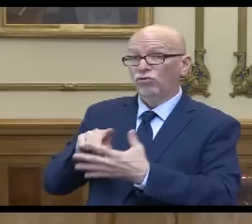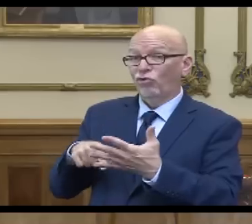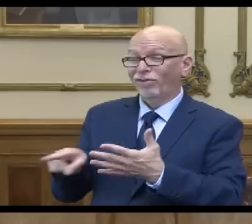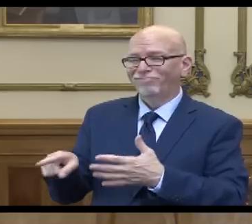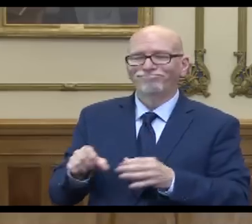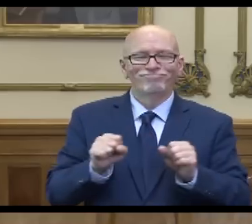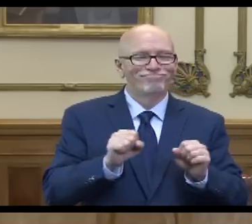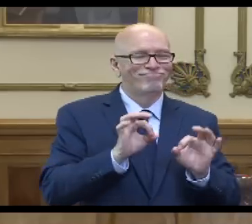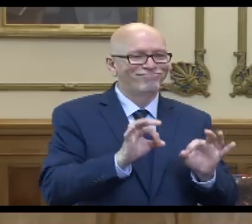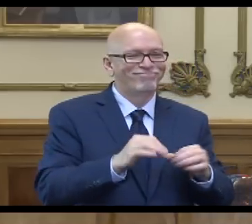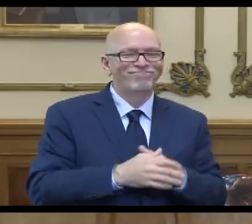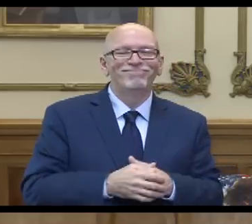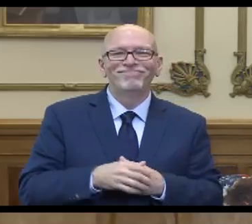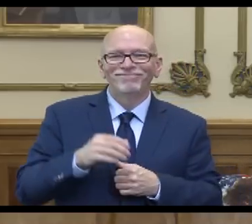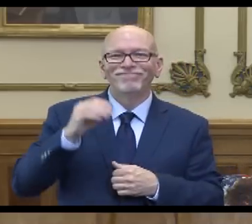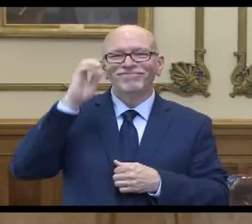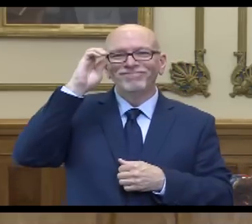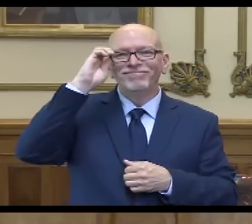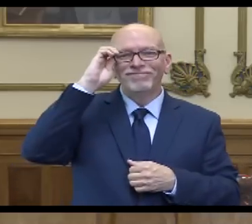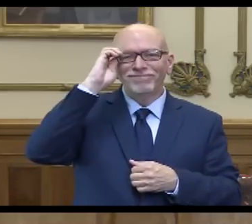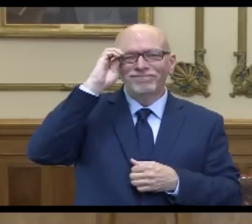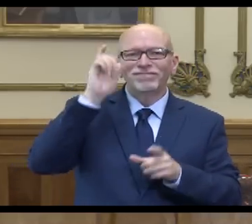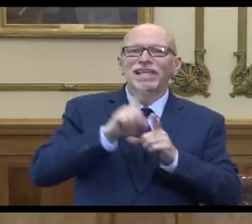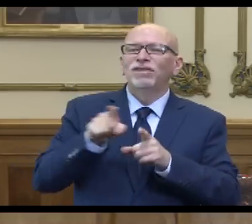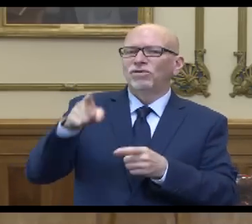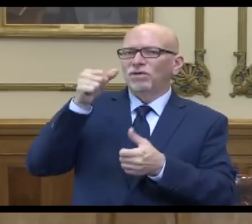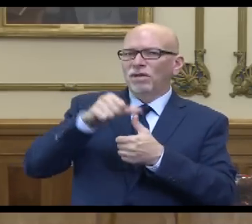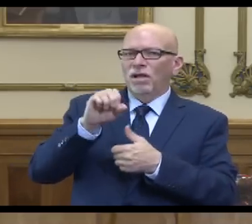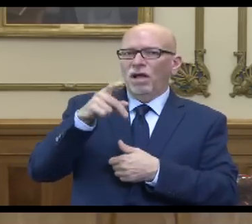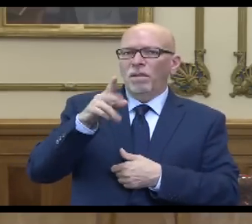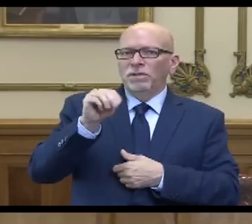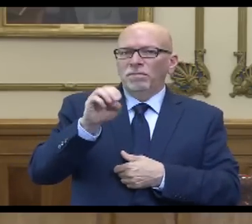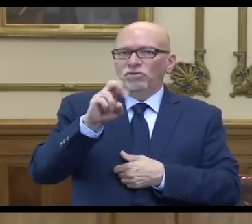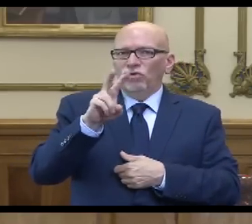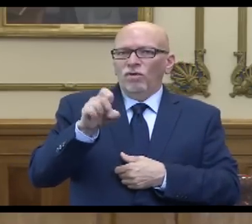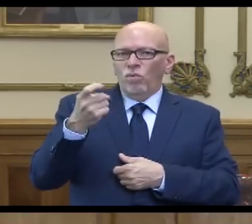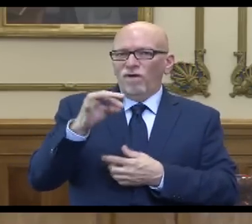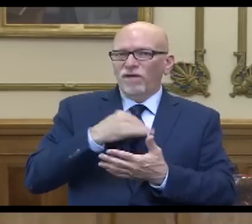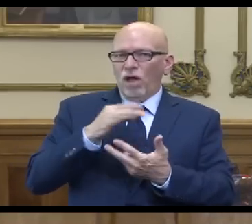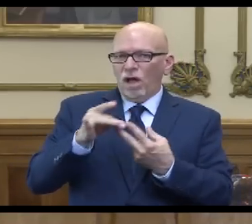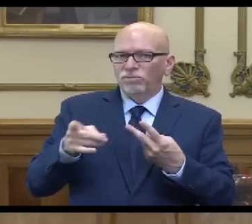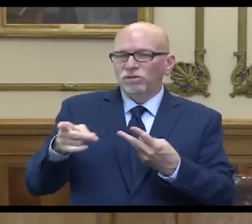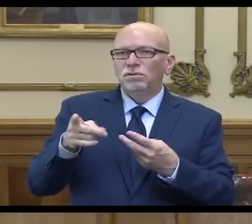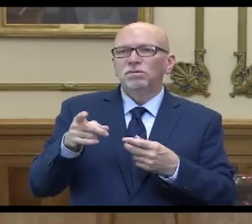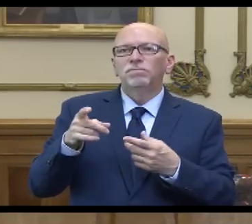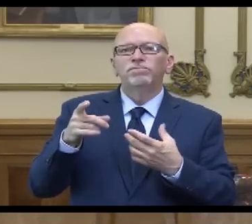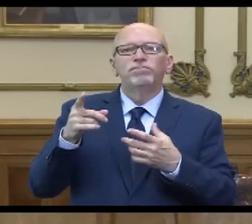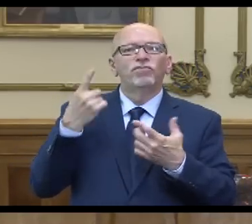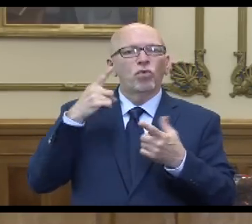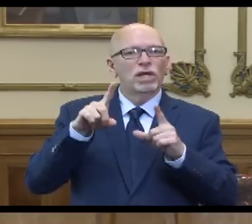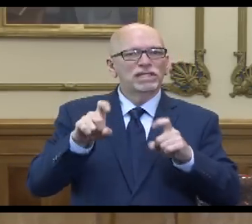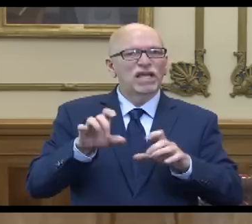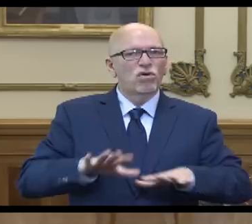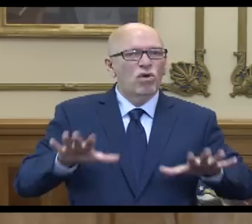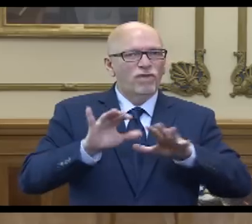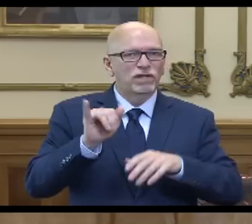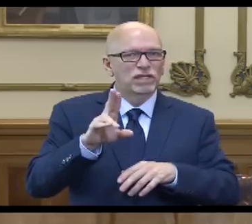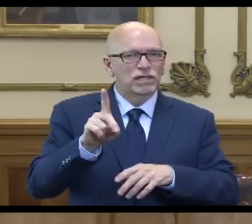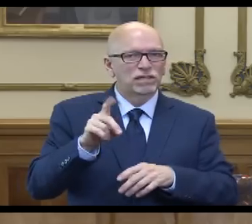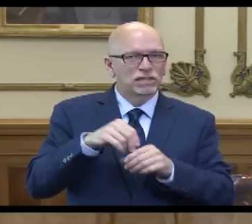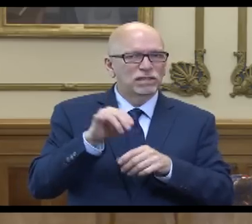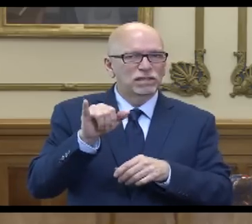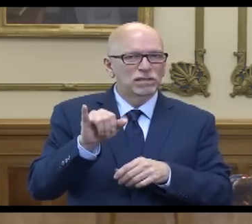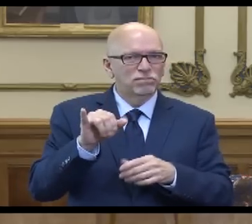Absolutely. So as you probably recall, OptumServe was an option for us to be able to get testing across the state, in the